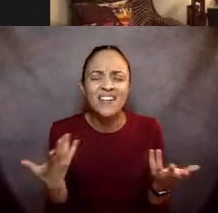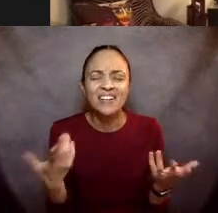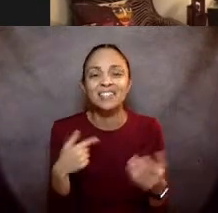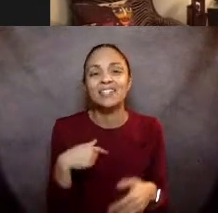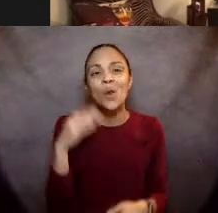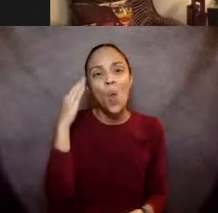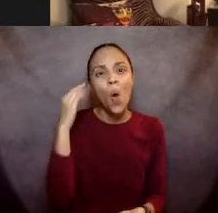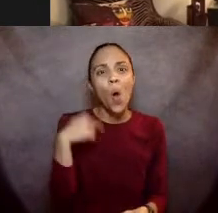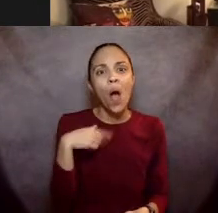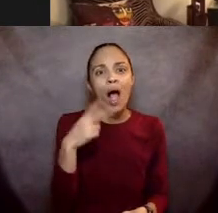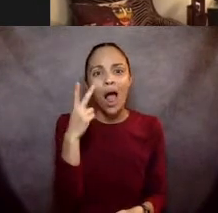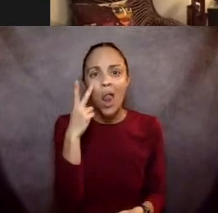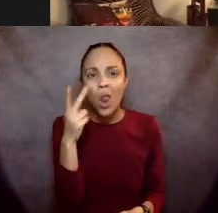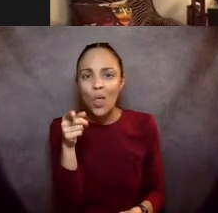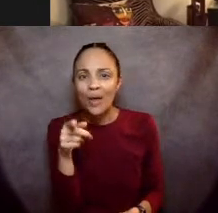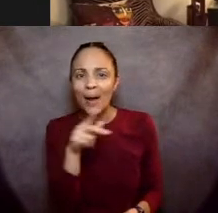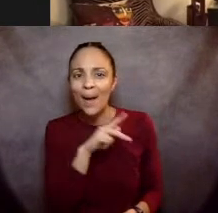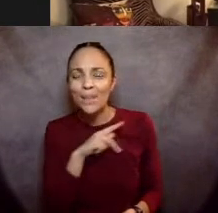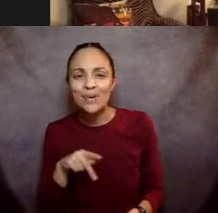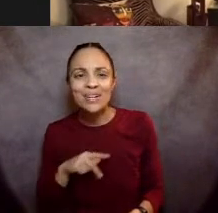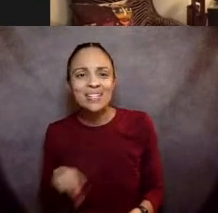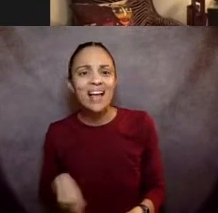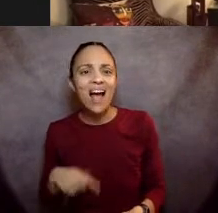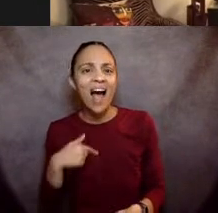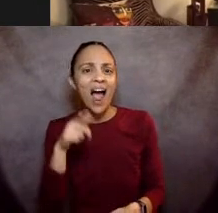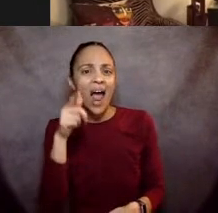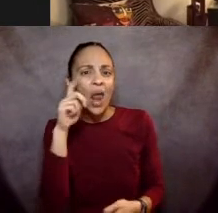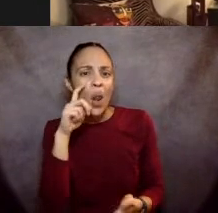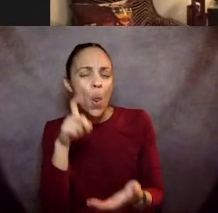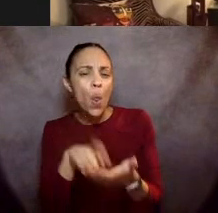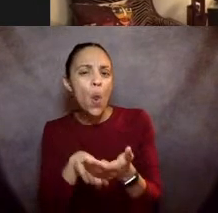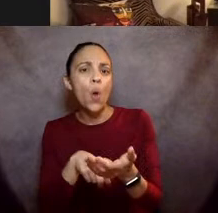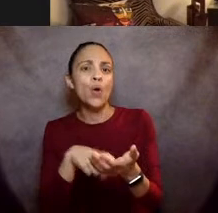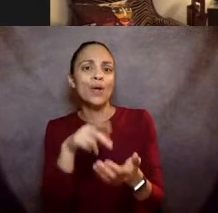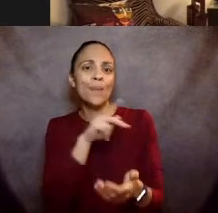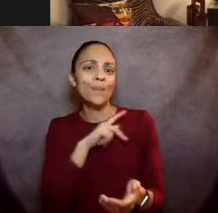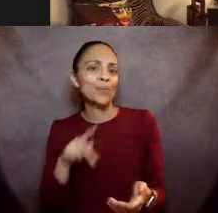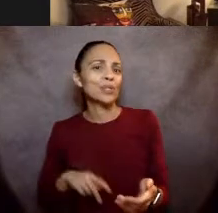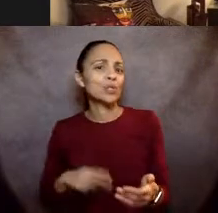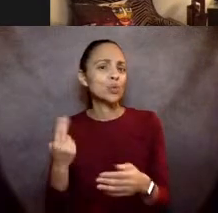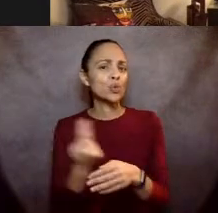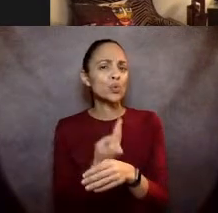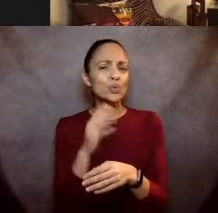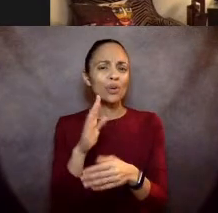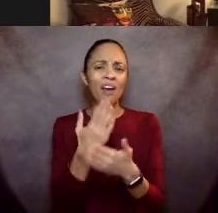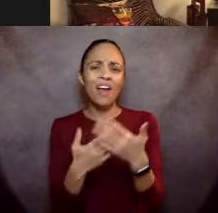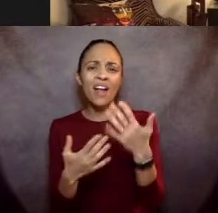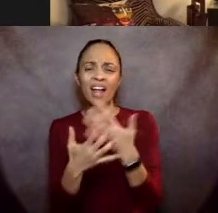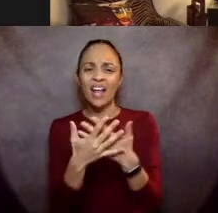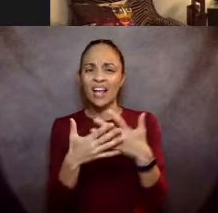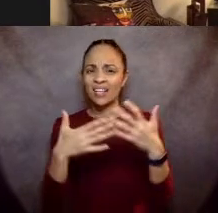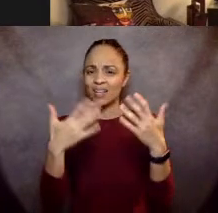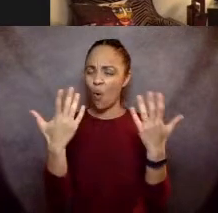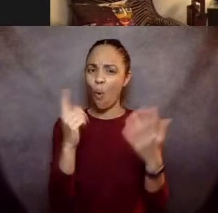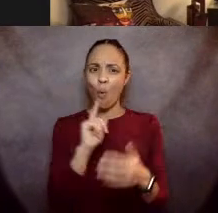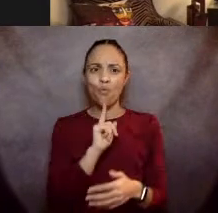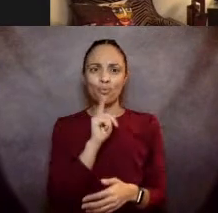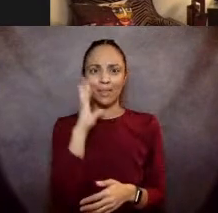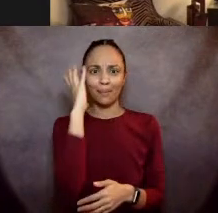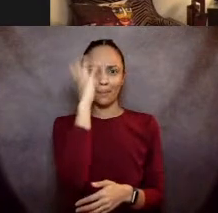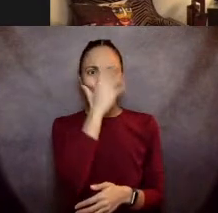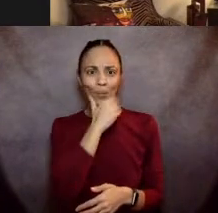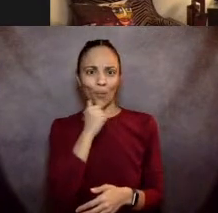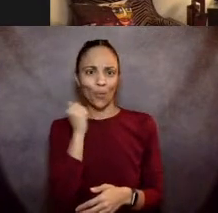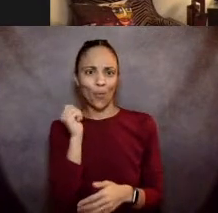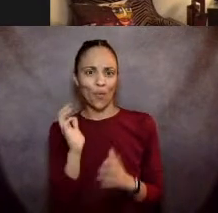Princess, and when she was talking, she uses her hands so beautifully. And I was thinking, that's also kind